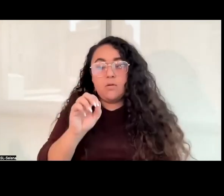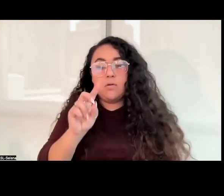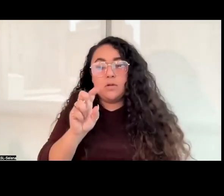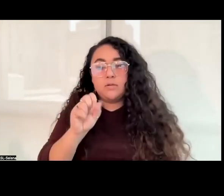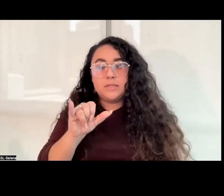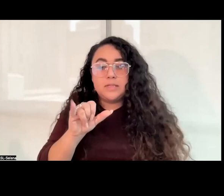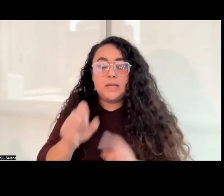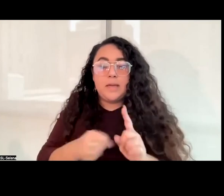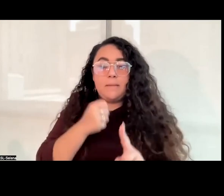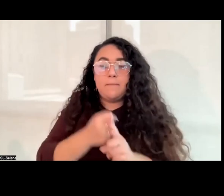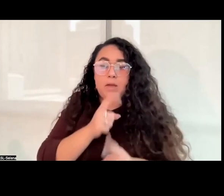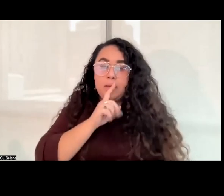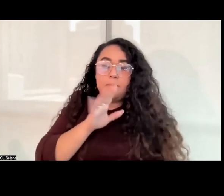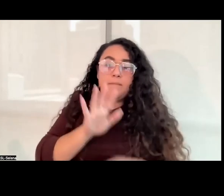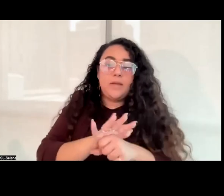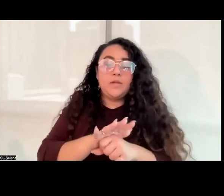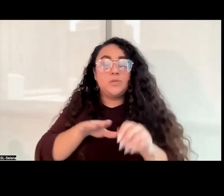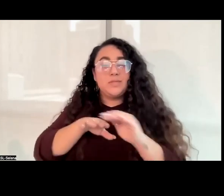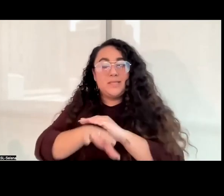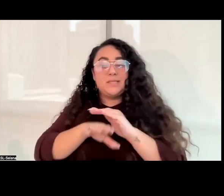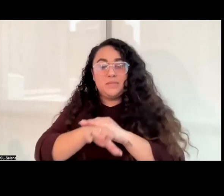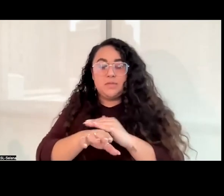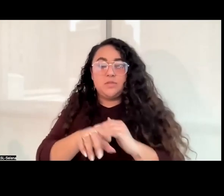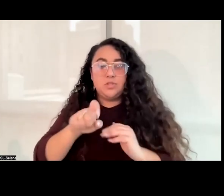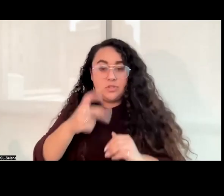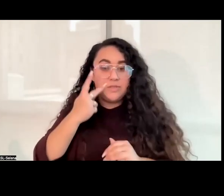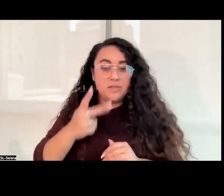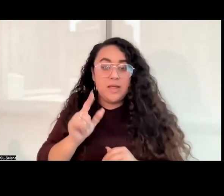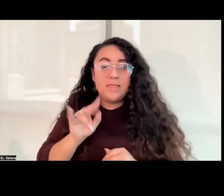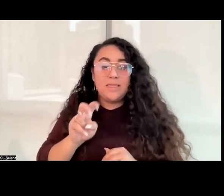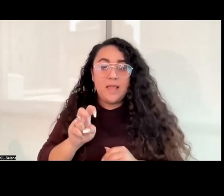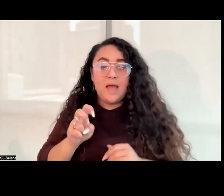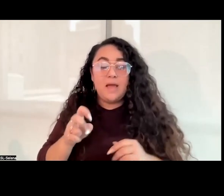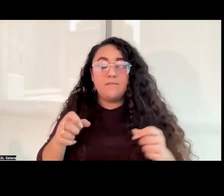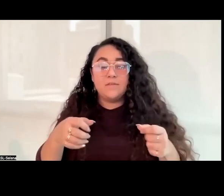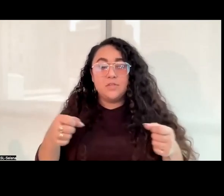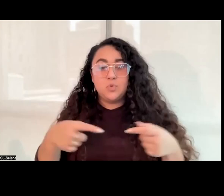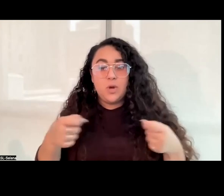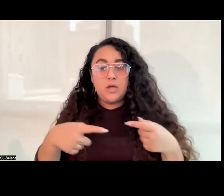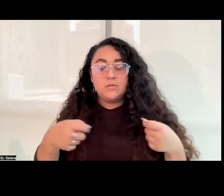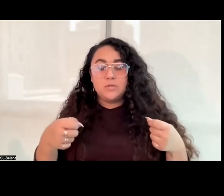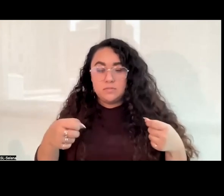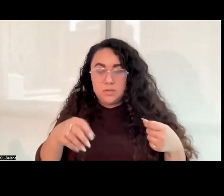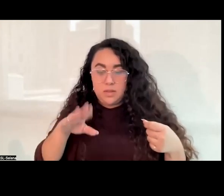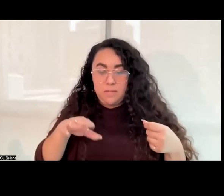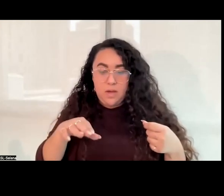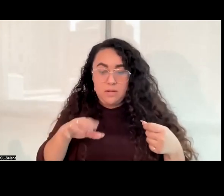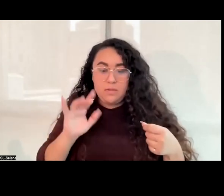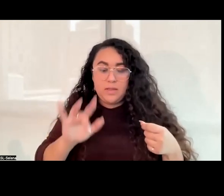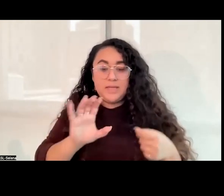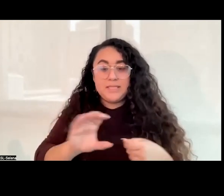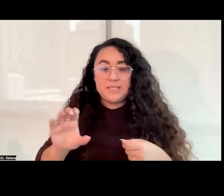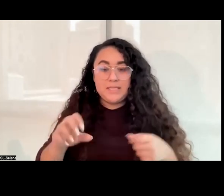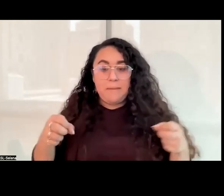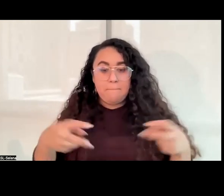is absolutely committed to accessibility. So you should see a live transcript button below that allows for